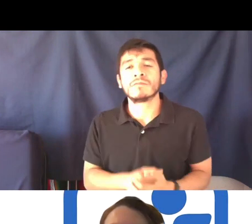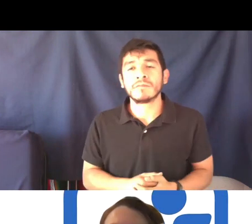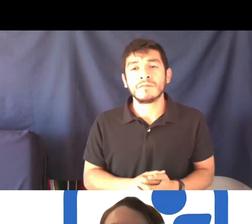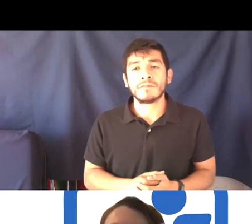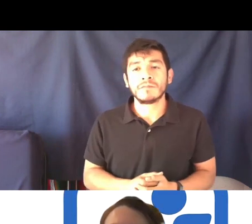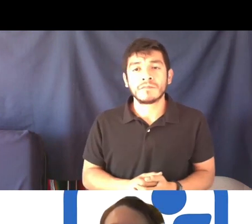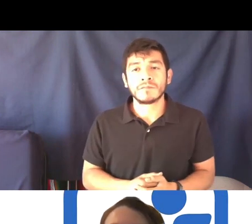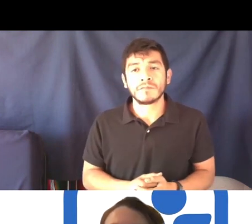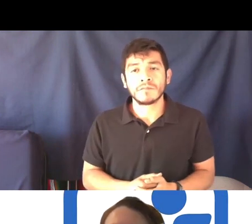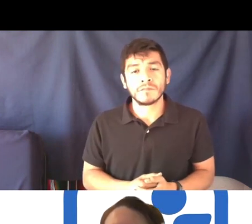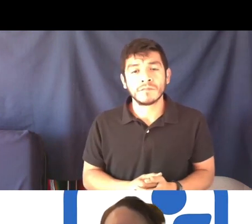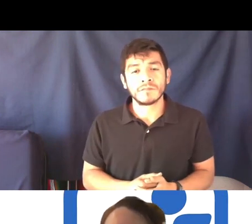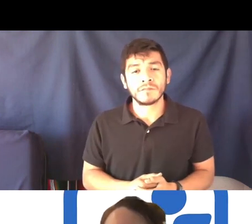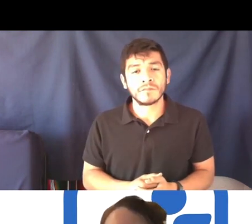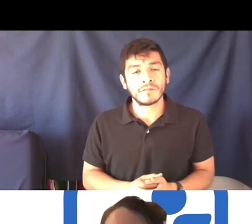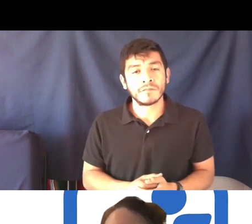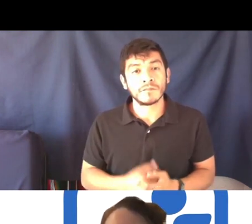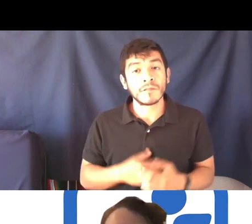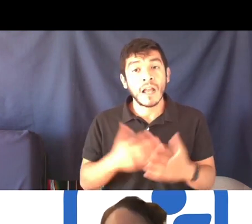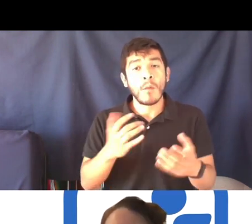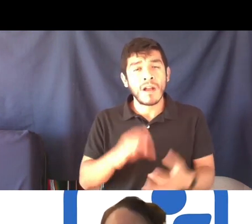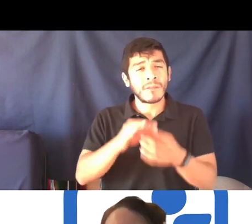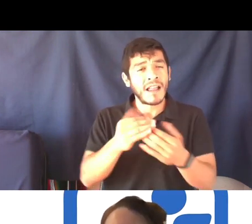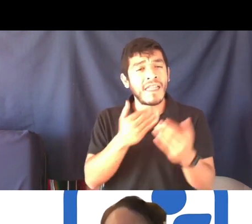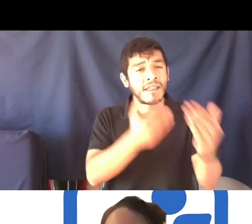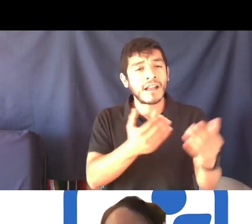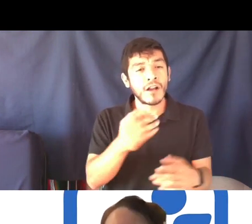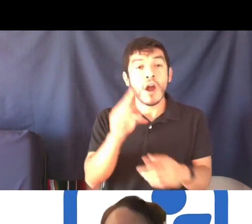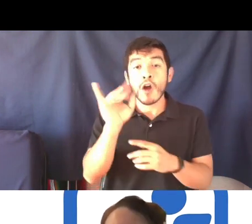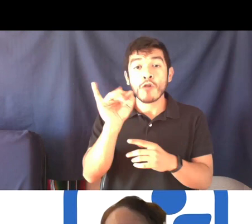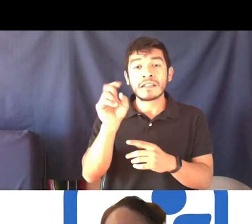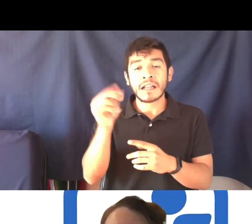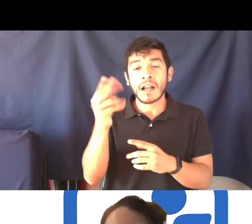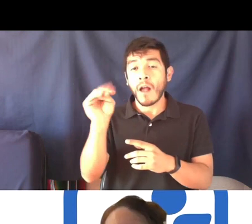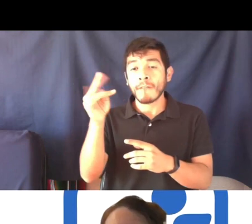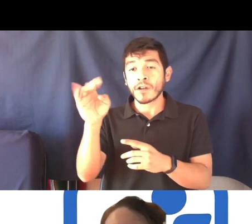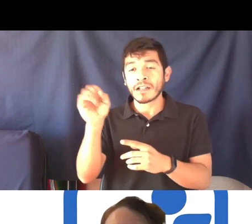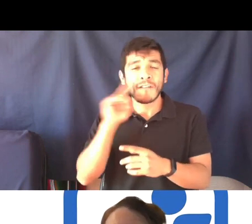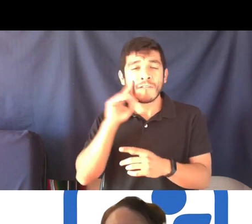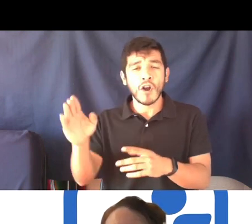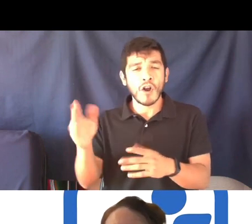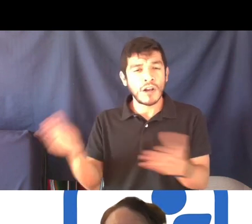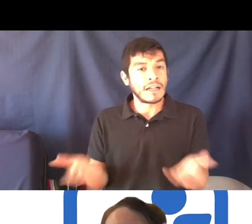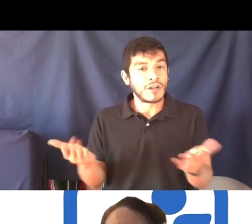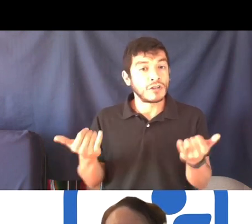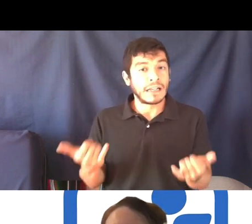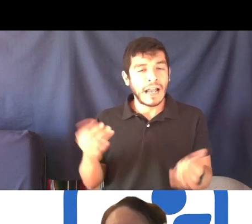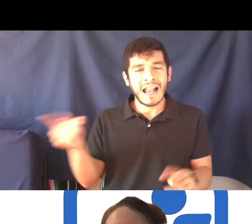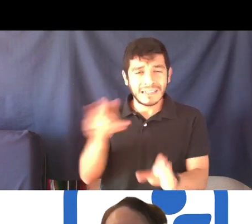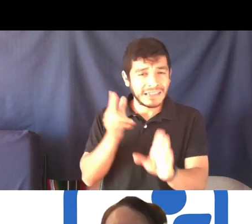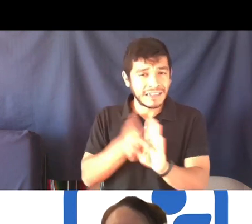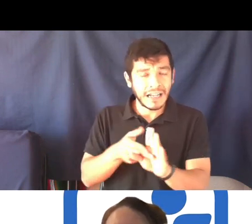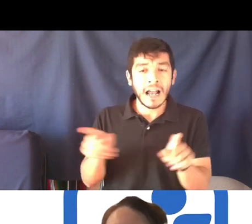time. And I want to especially thank Kristen Humphrey for her presence here today and her participation as